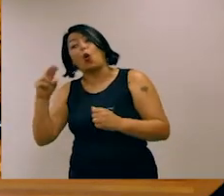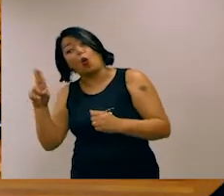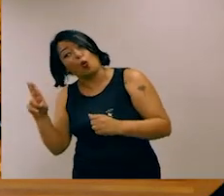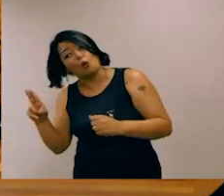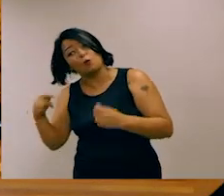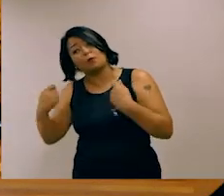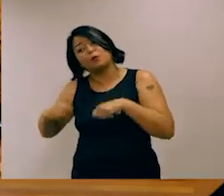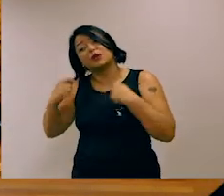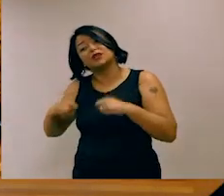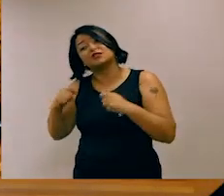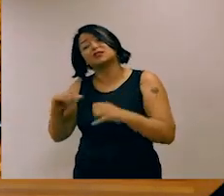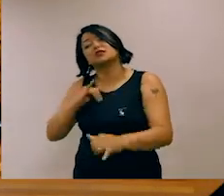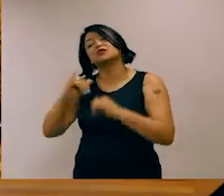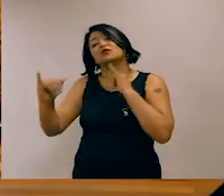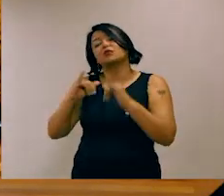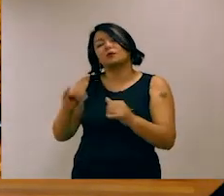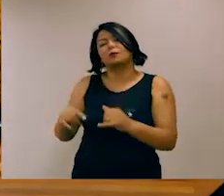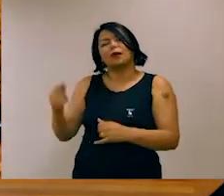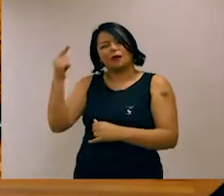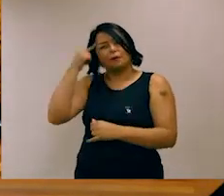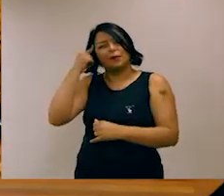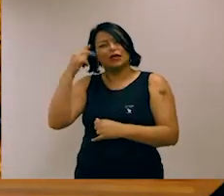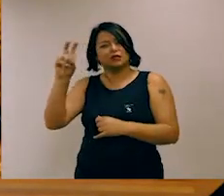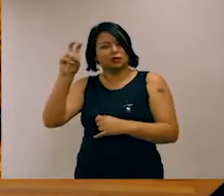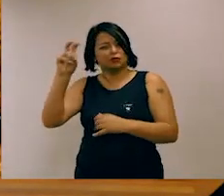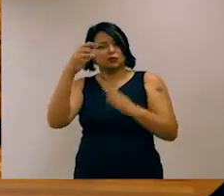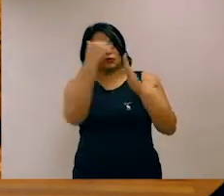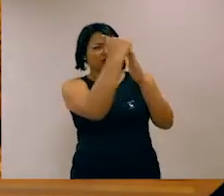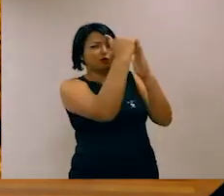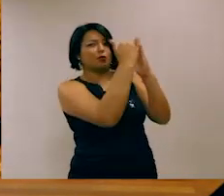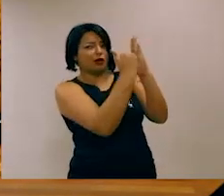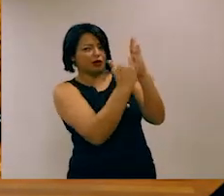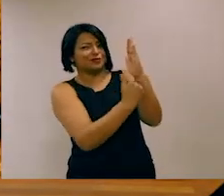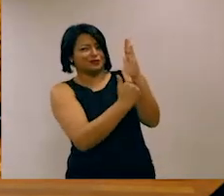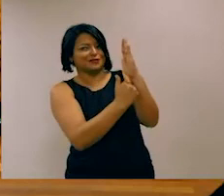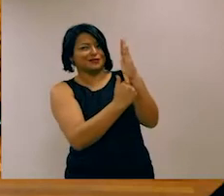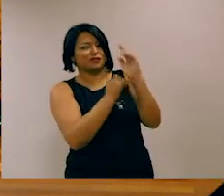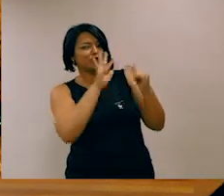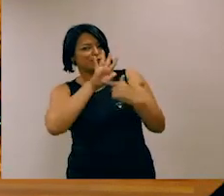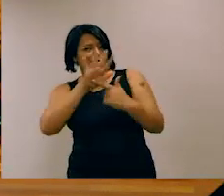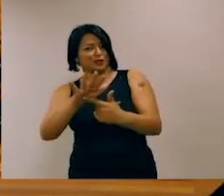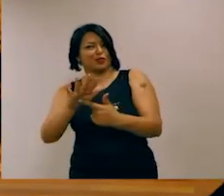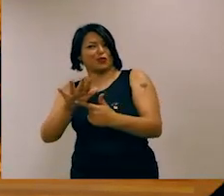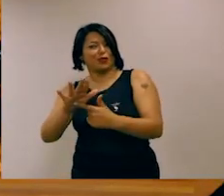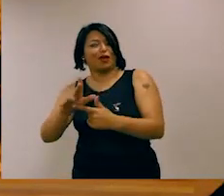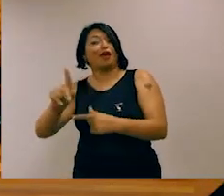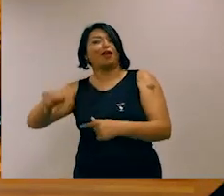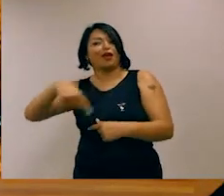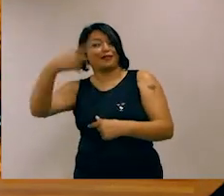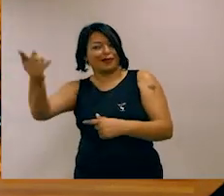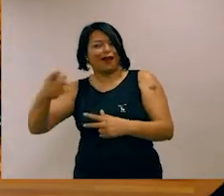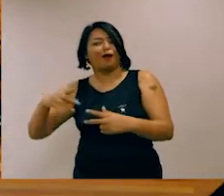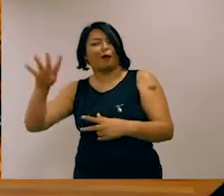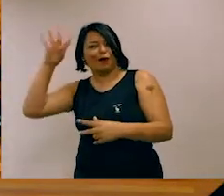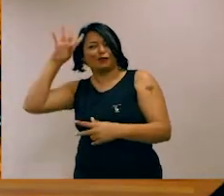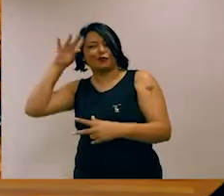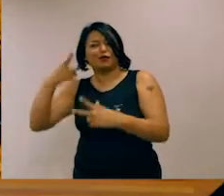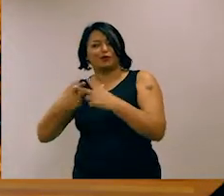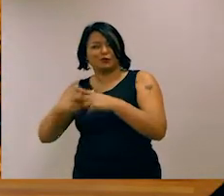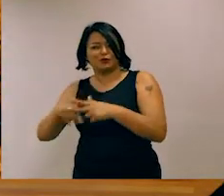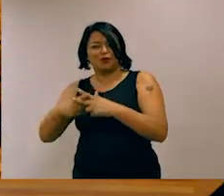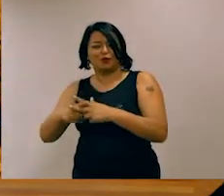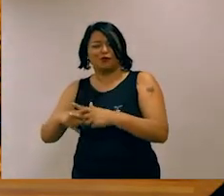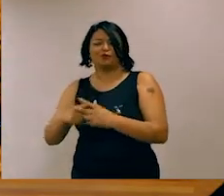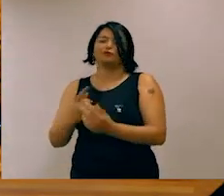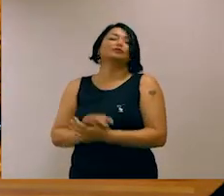you to get better questions that can really redirect people's behavior. Yeah, and importantly, this is a long process.